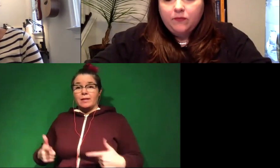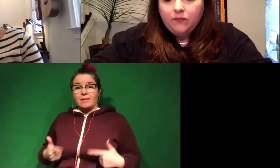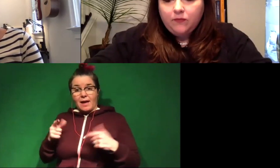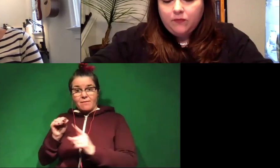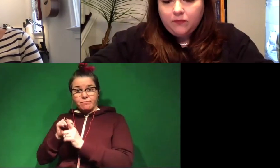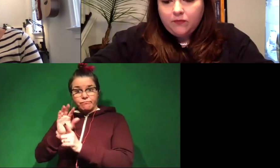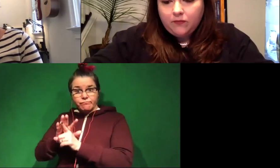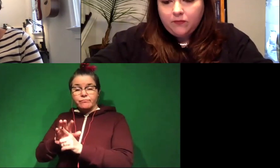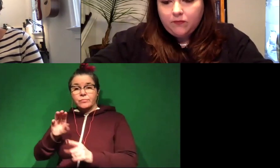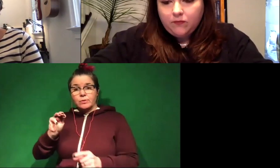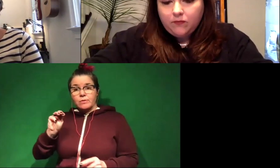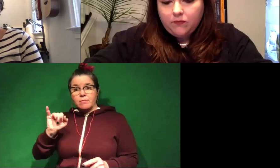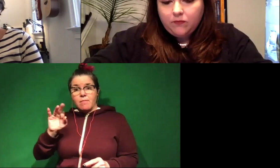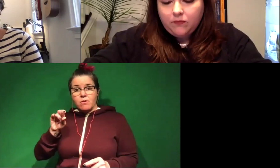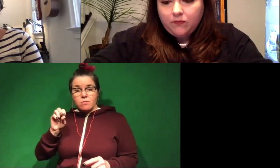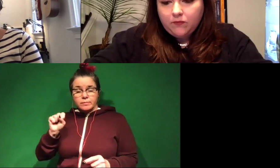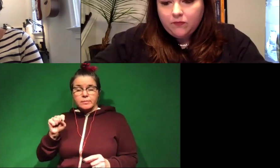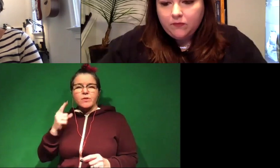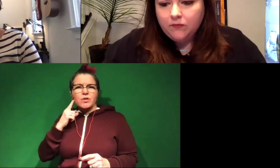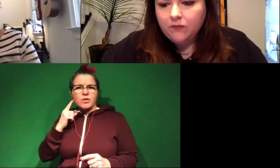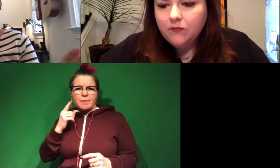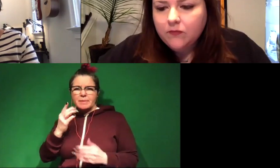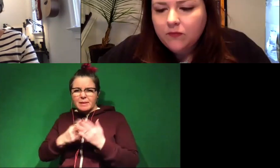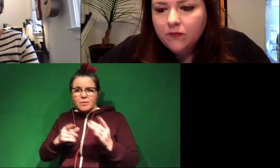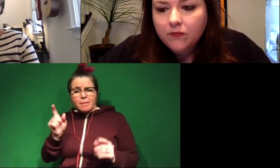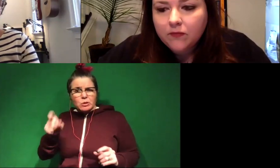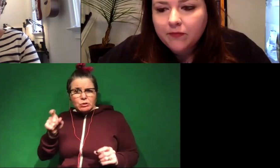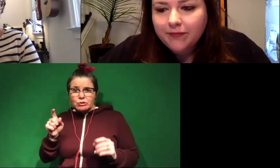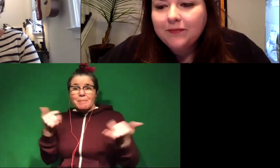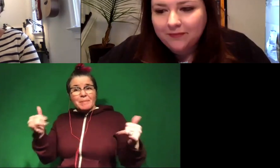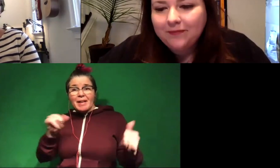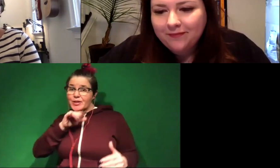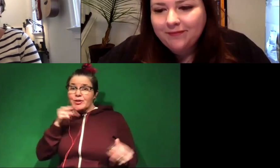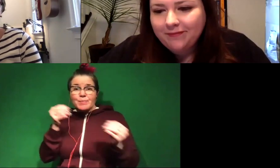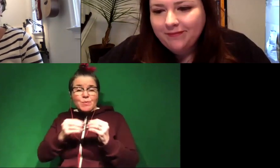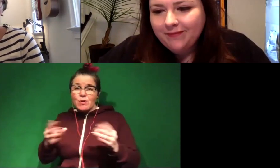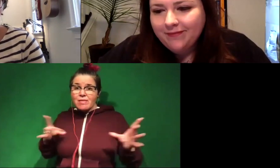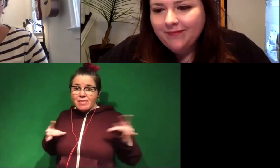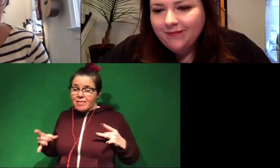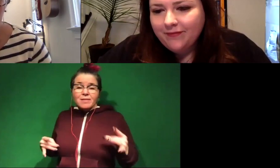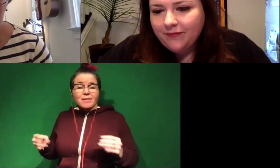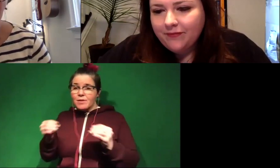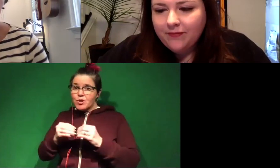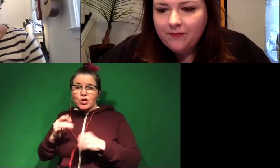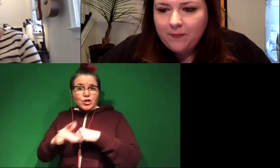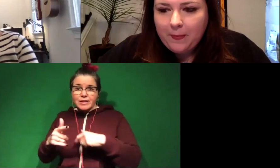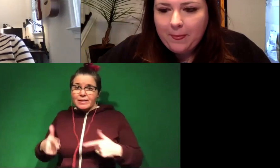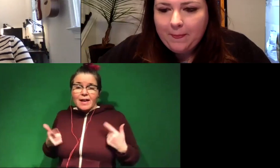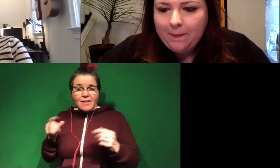to microbes, like I've heard, maybe some of you have heard, like maybe you should play in the dirt more, right, to get more early life exposure to